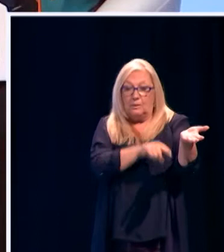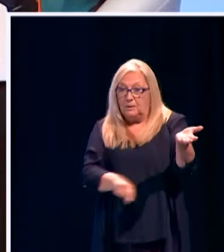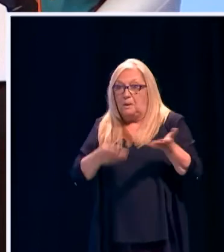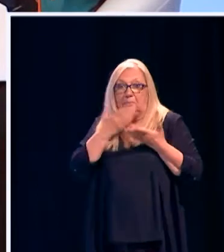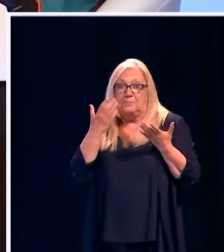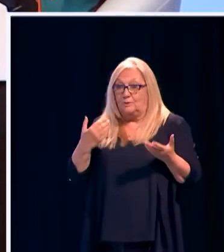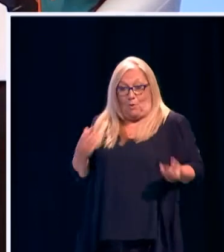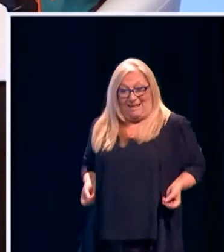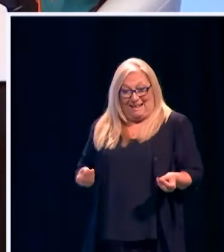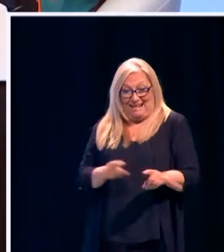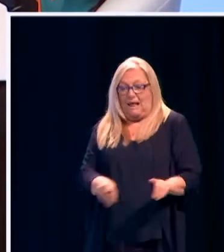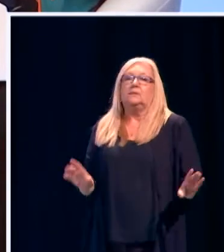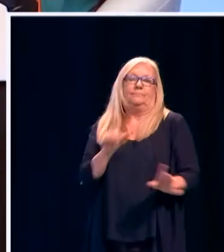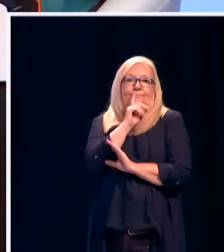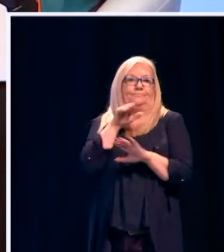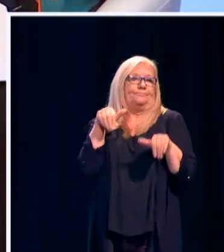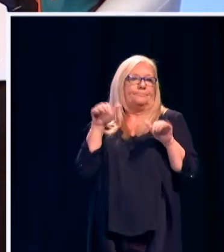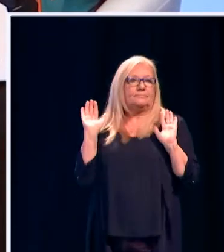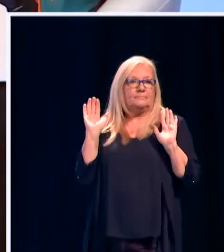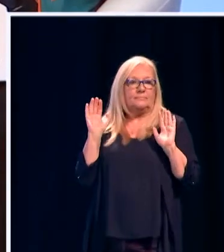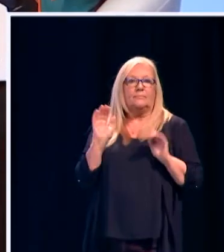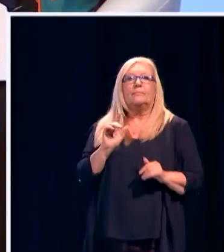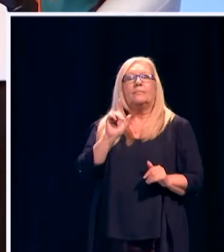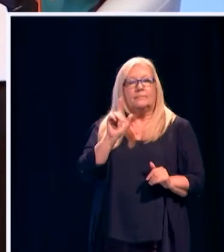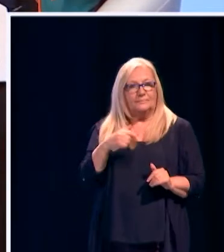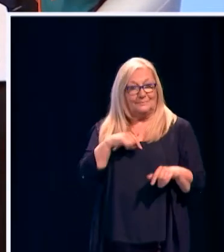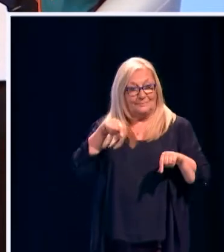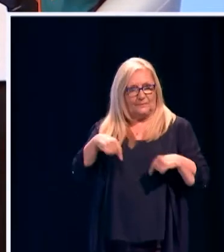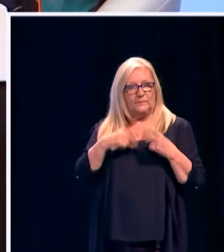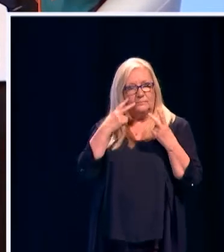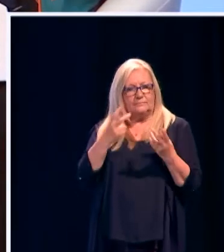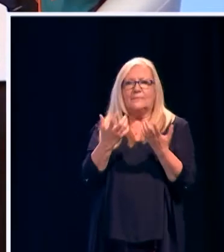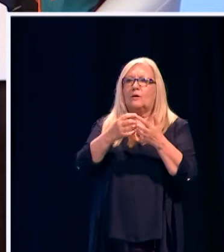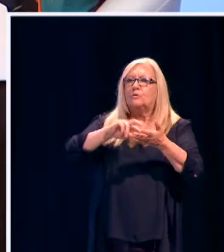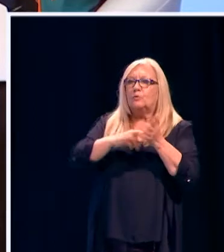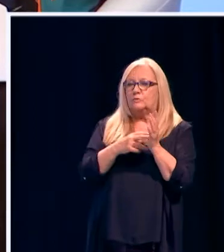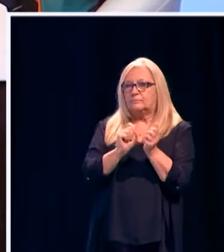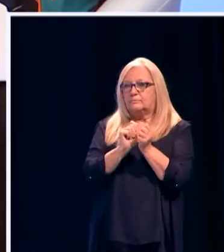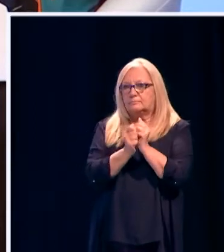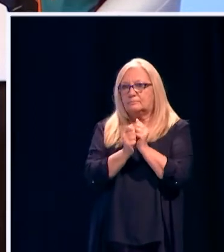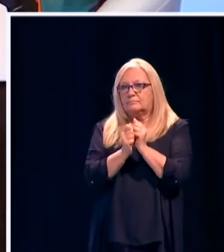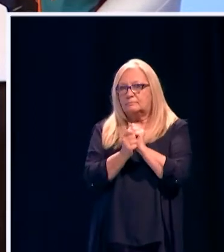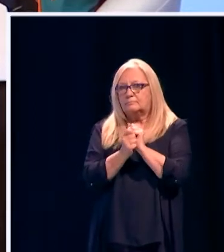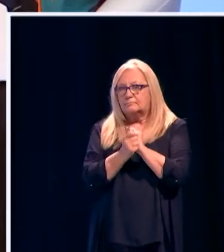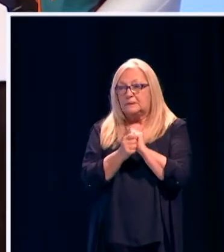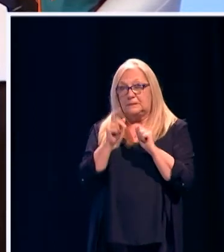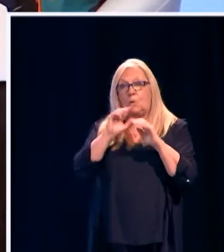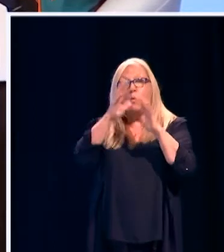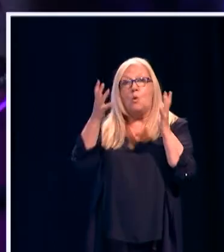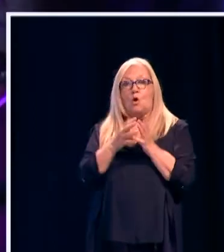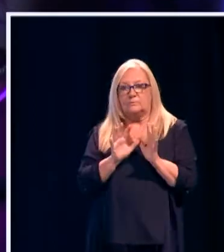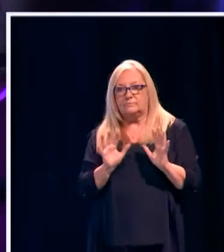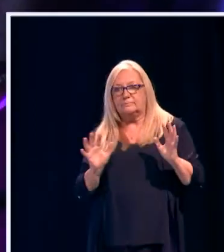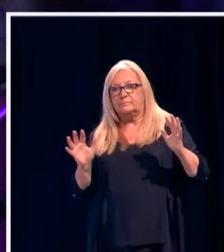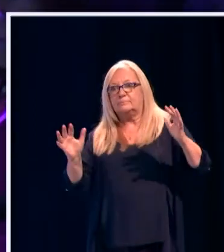we were making, because the role of technology has changed. Technology is reaching further across the world. Technology is